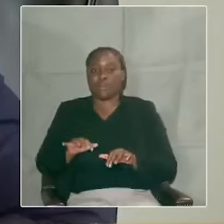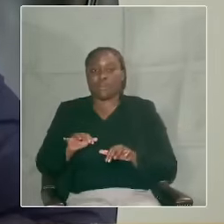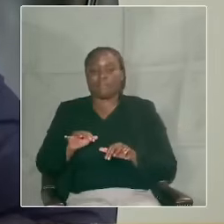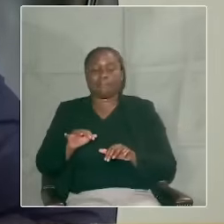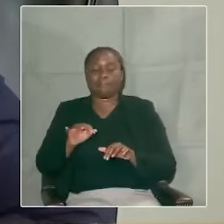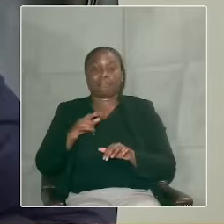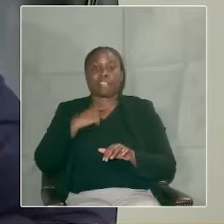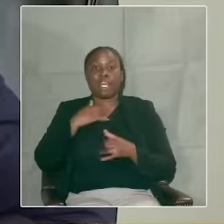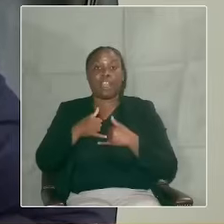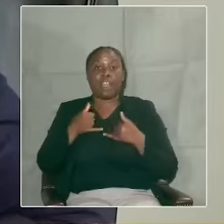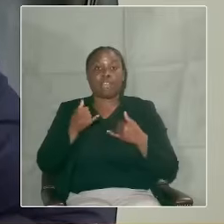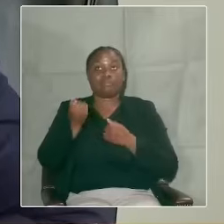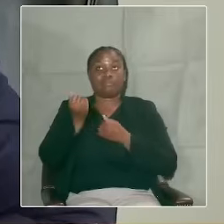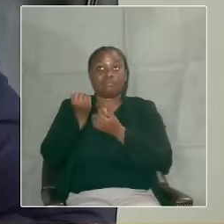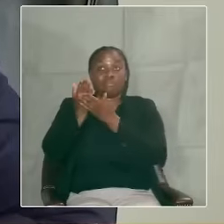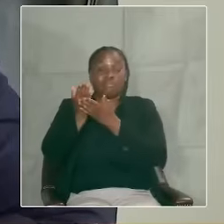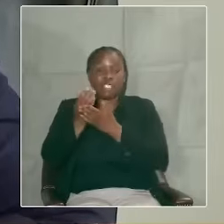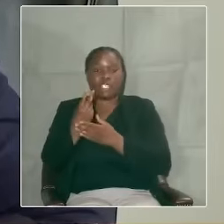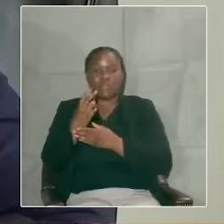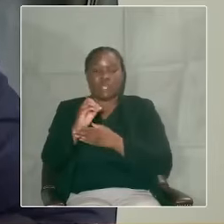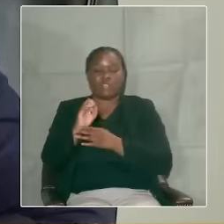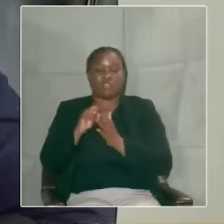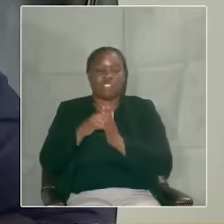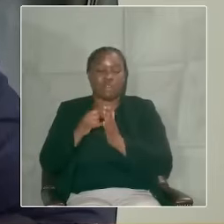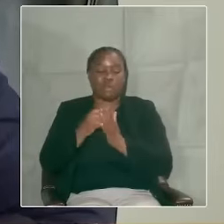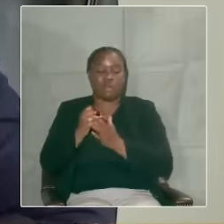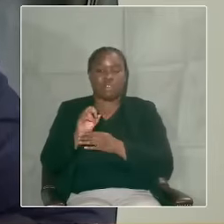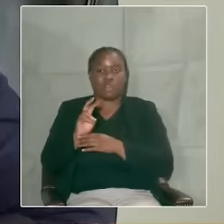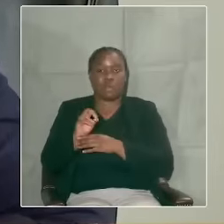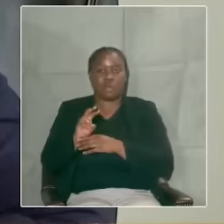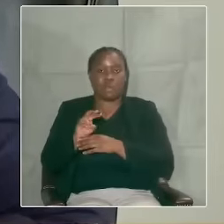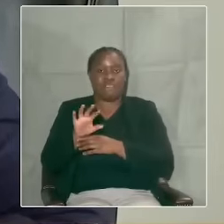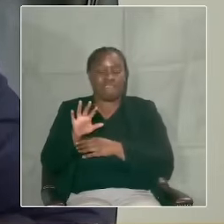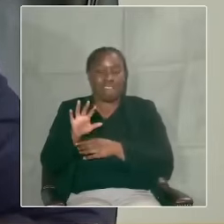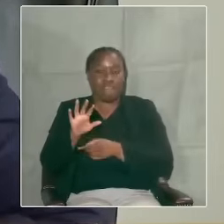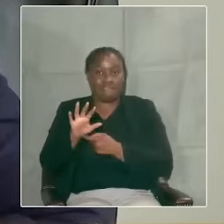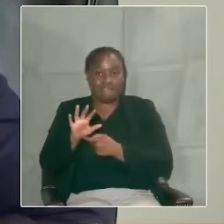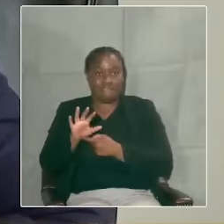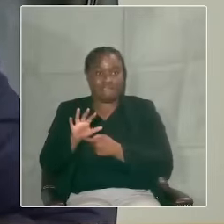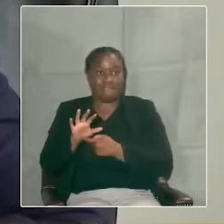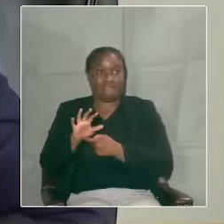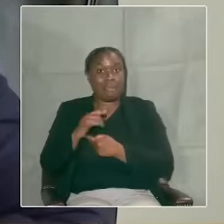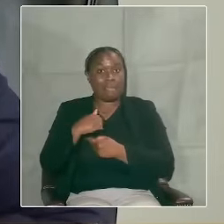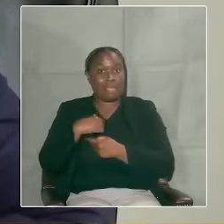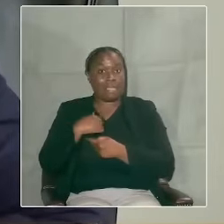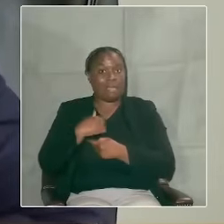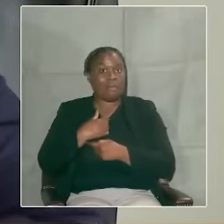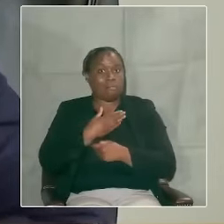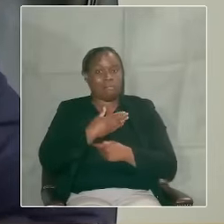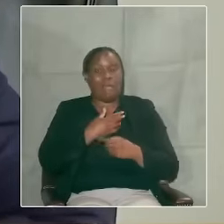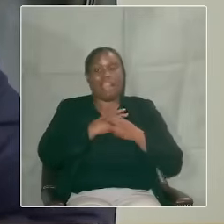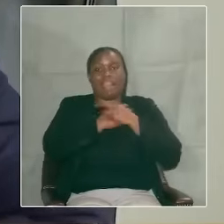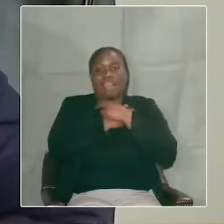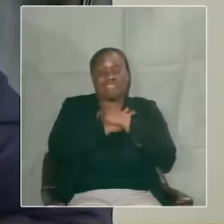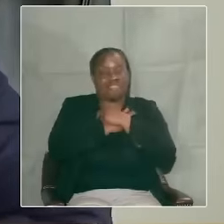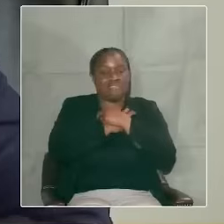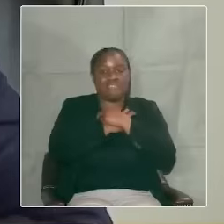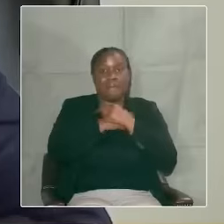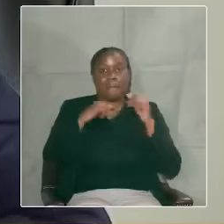of January 2025, and given that I was still on leave up to 14